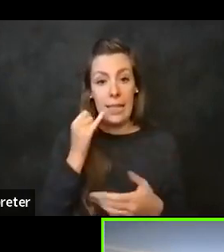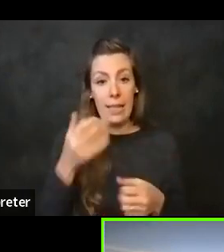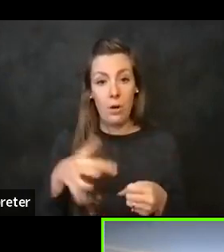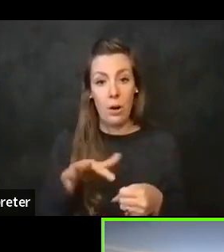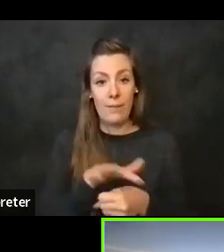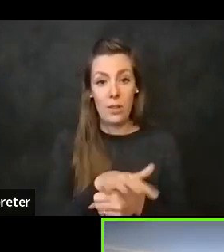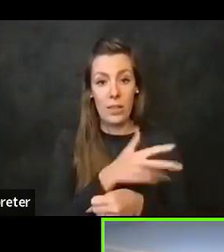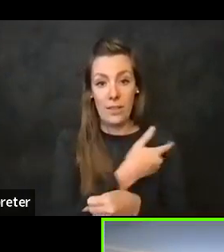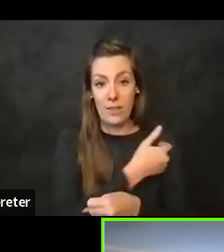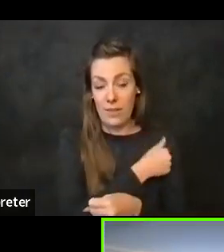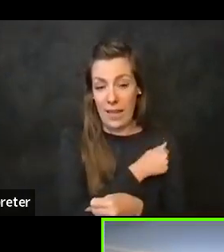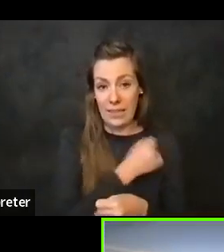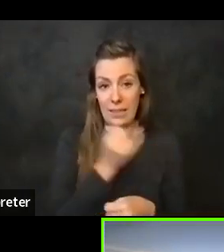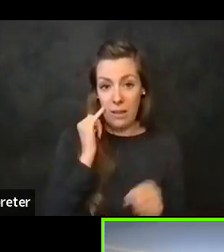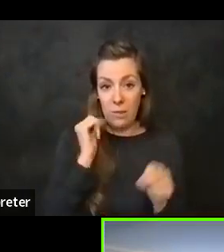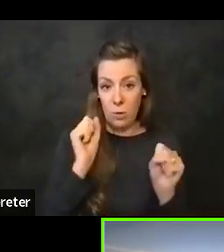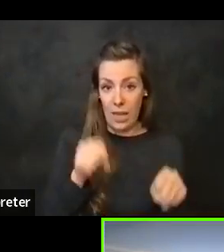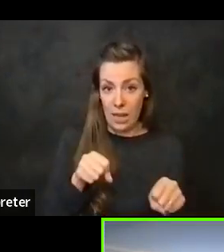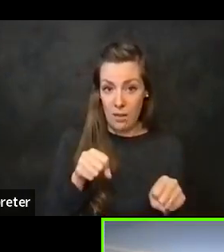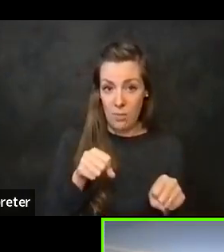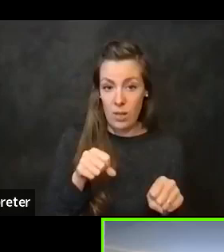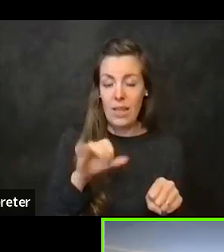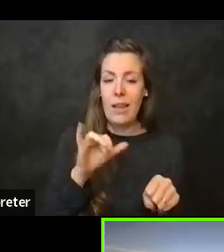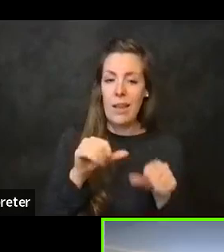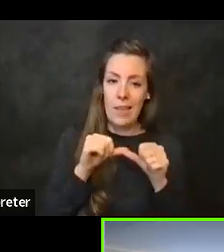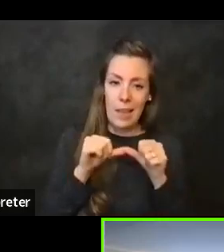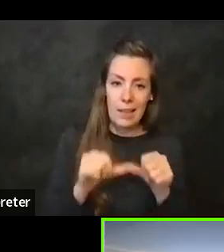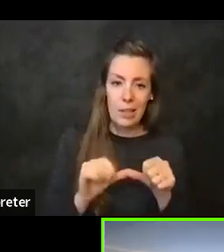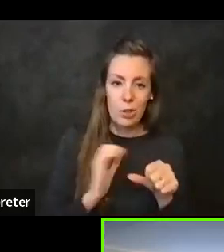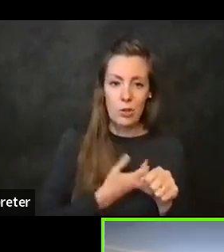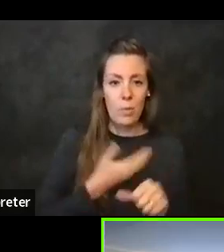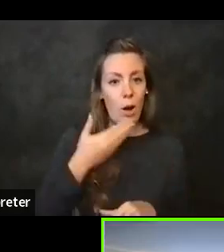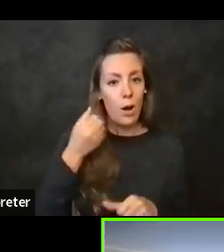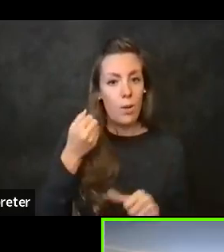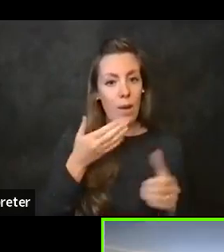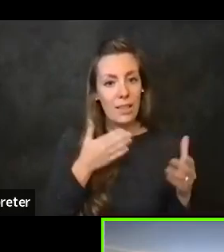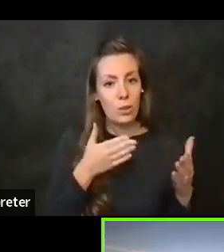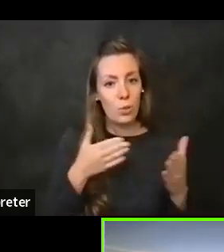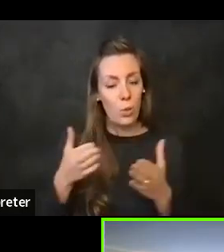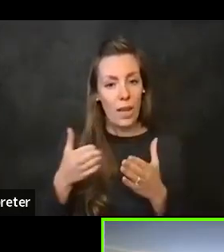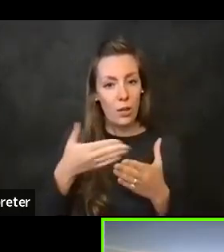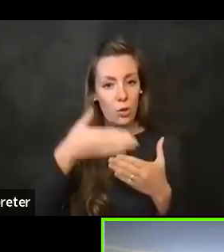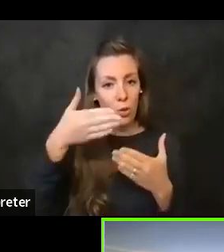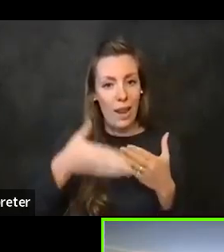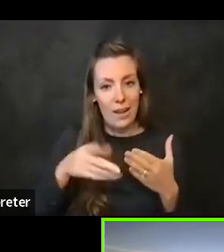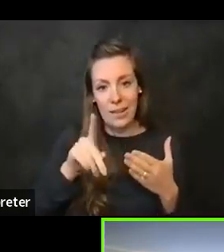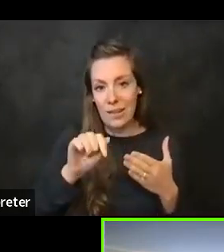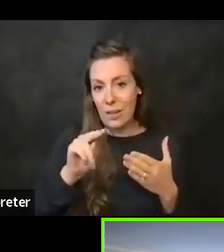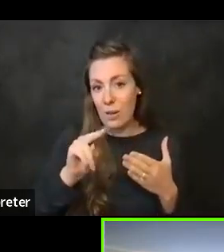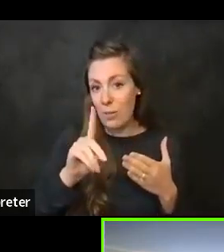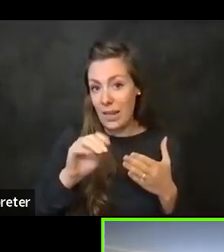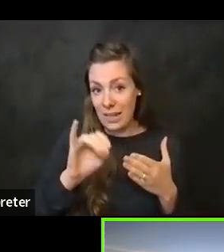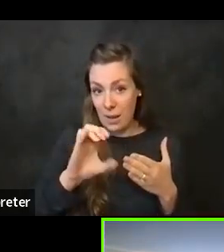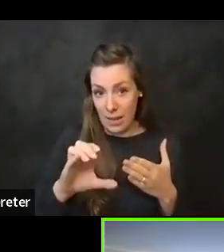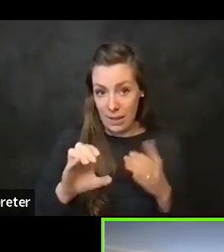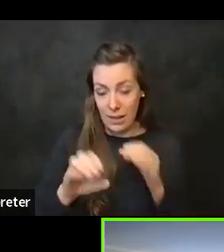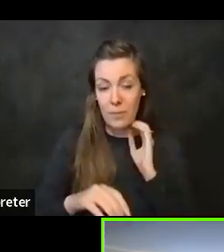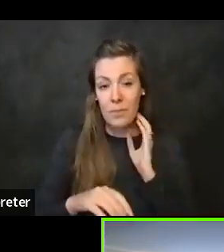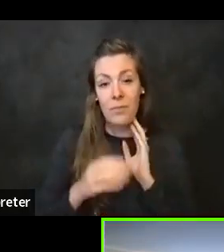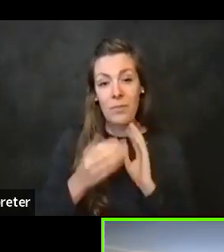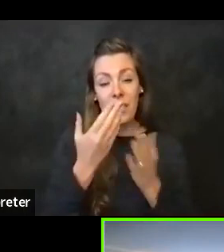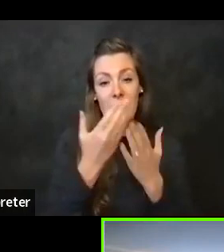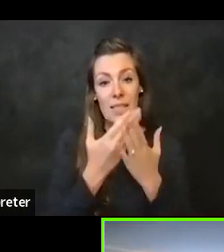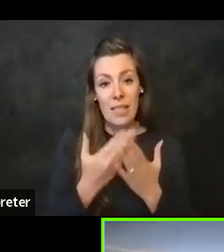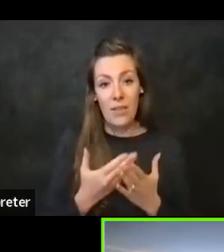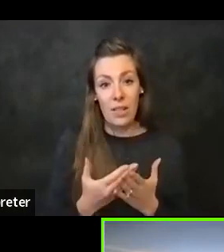booster shots, if you're eligible, continues to be our best tool in controlling the pandemic. This is evident from the fact that